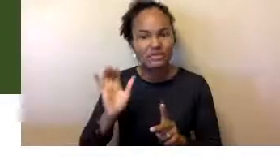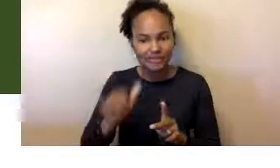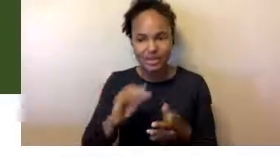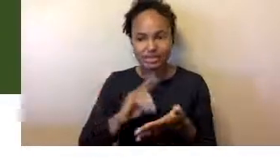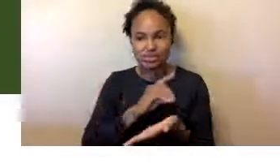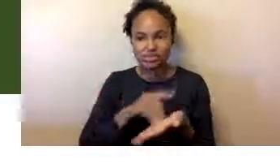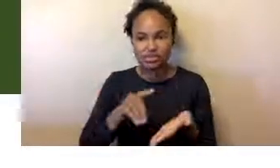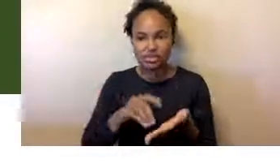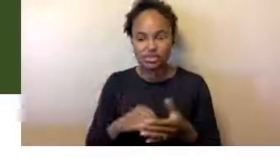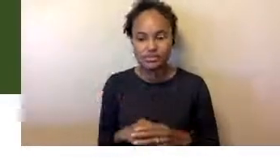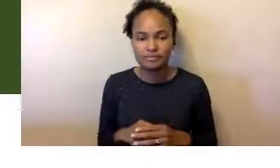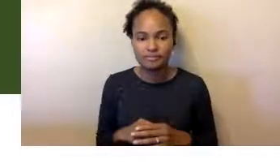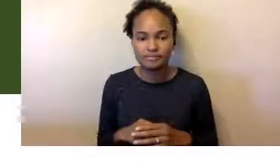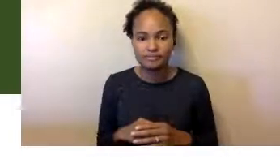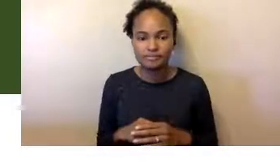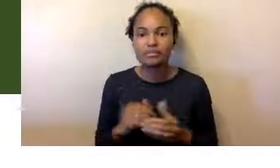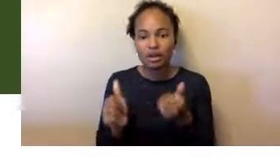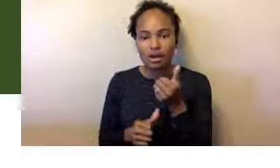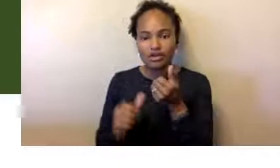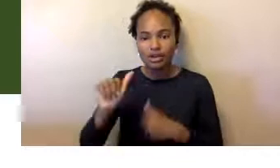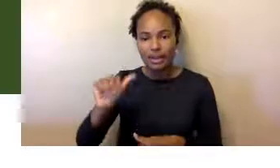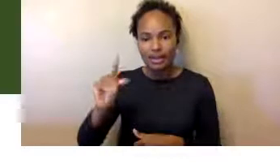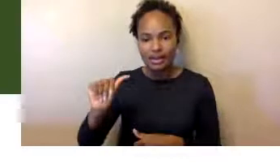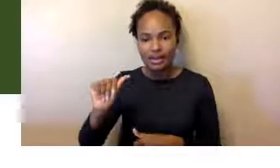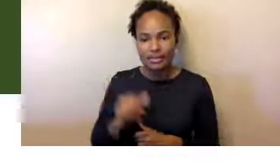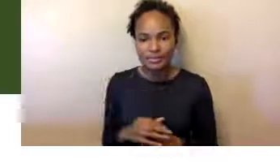discrimination under the ADA.